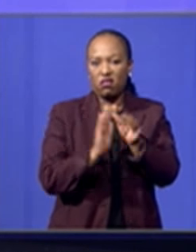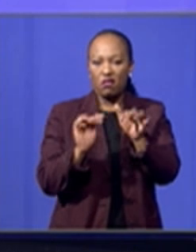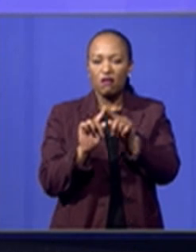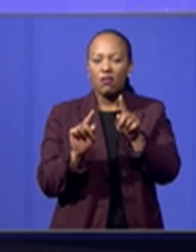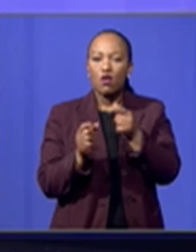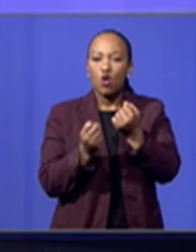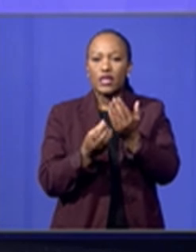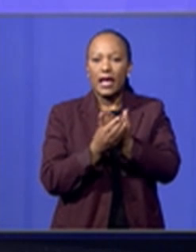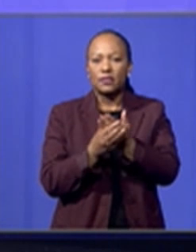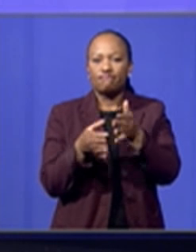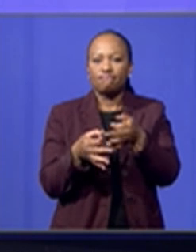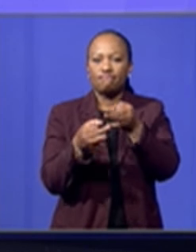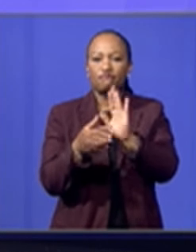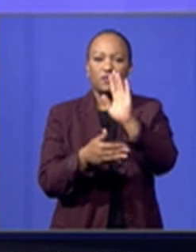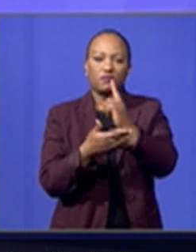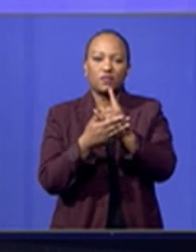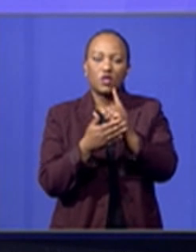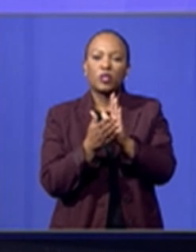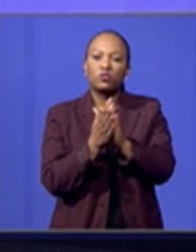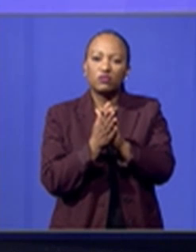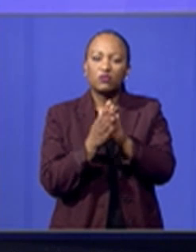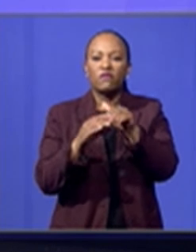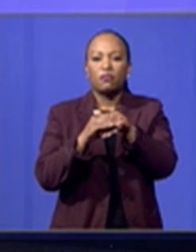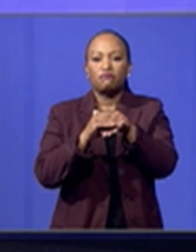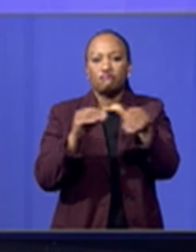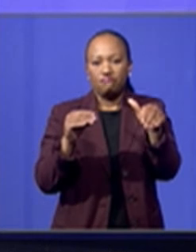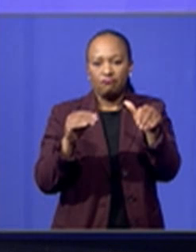morago go fitlha beke e tlang ka go dira kopo ya beile.